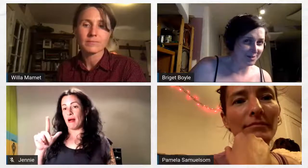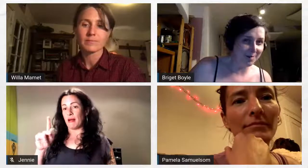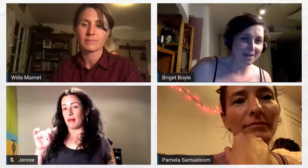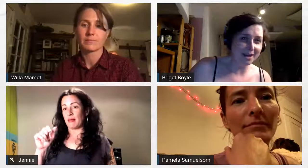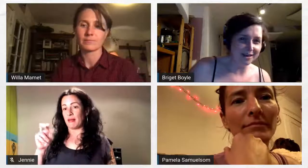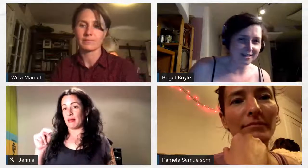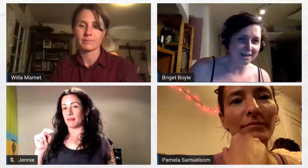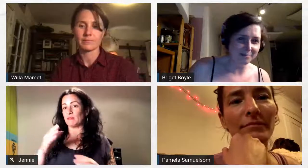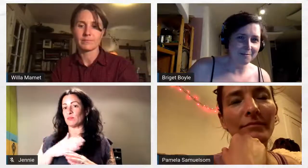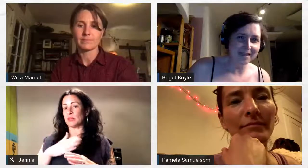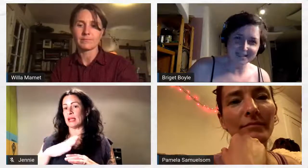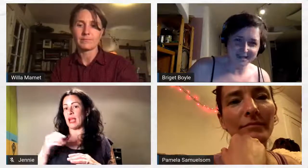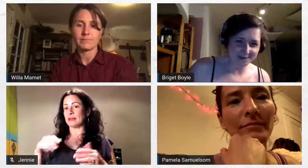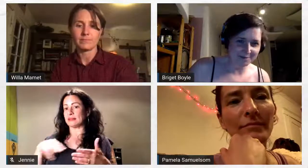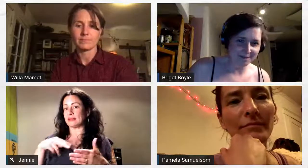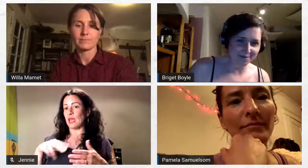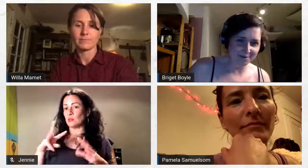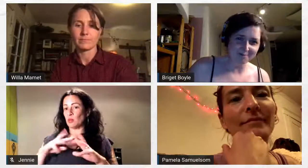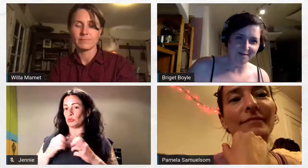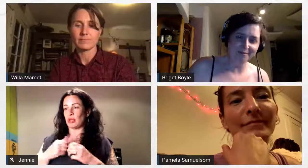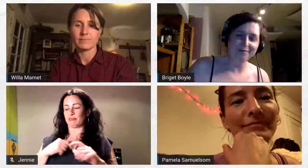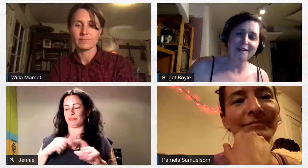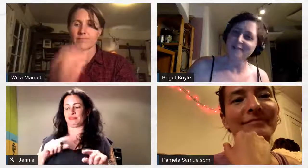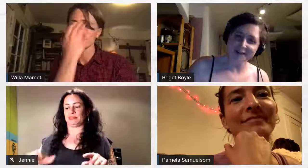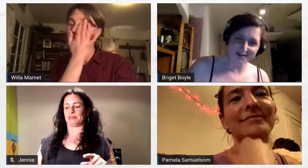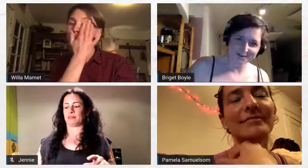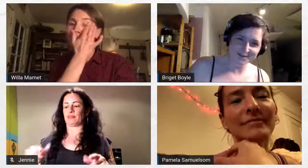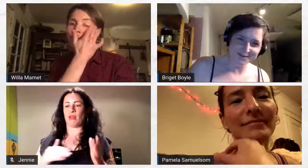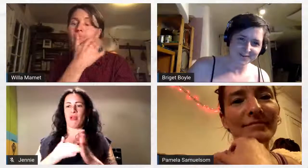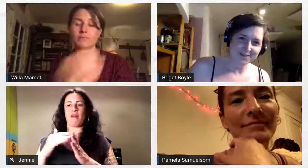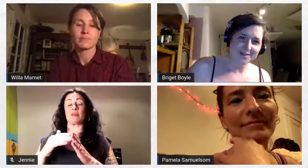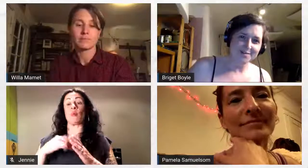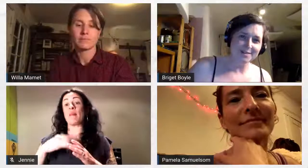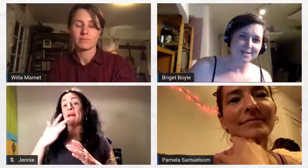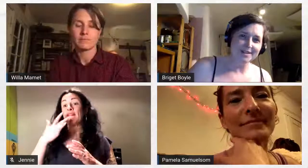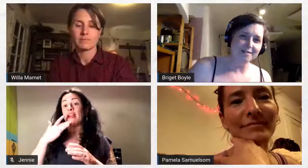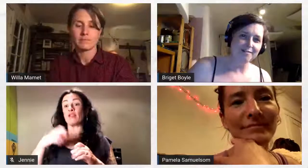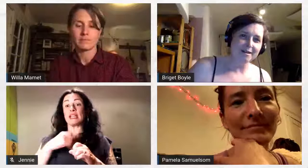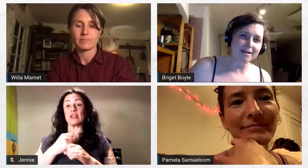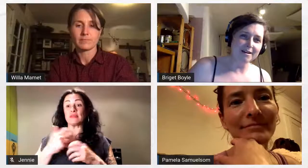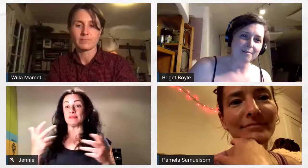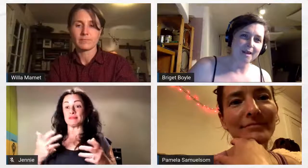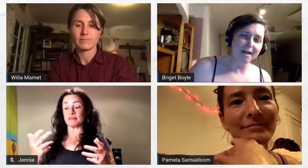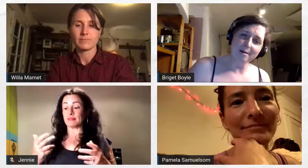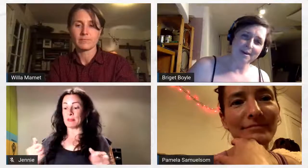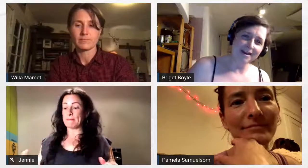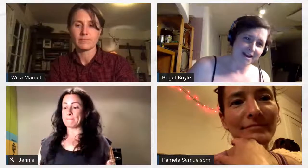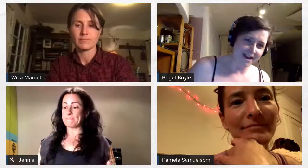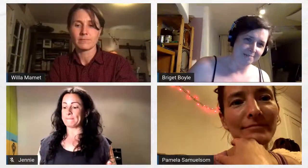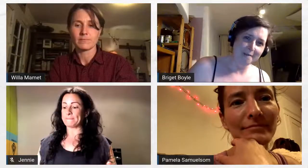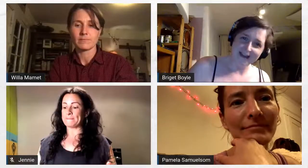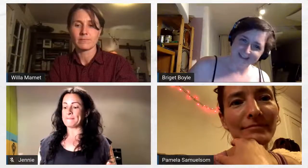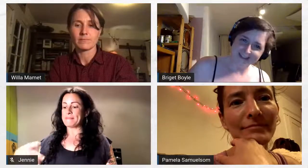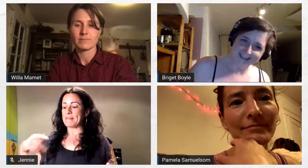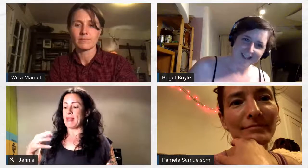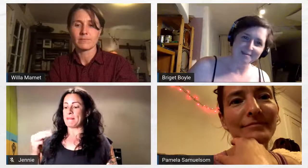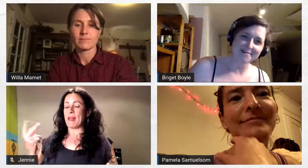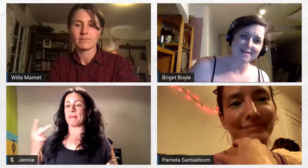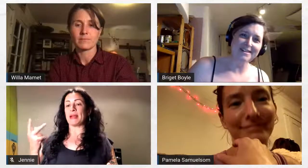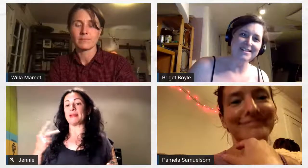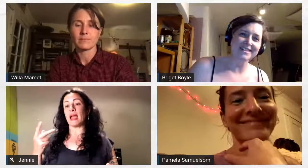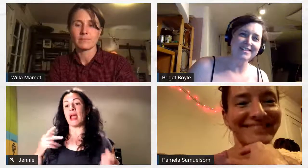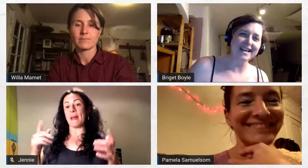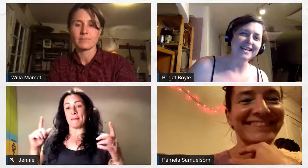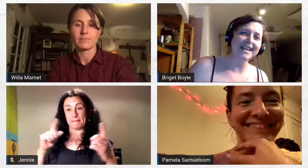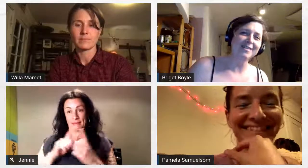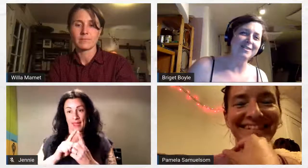dance workshop that I had attended many times. And one of my favorite years was the year where Pam and I met, and we